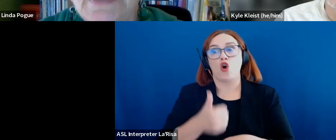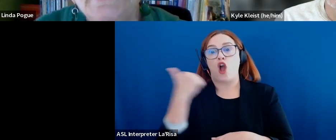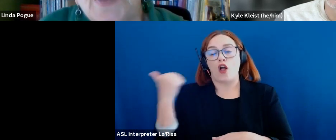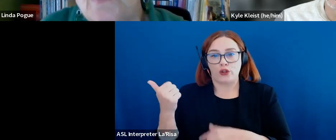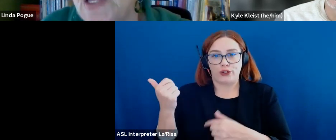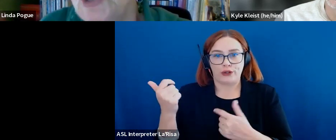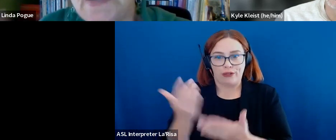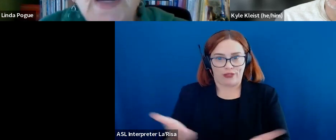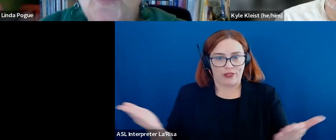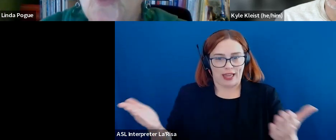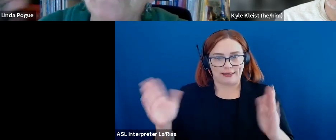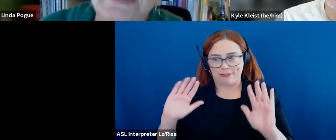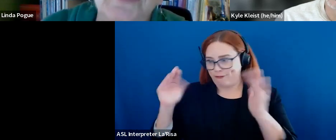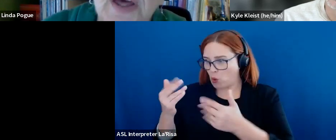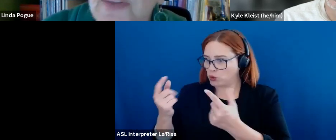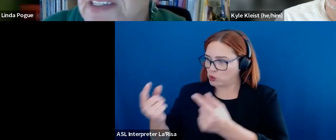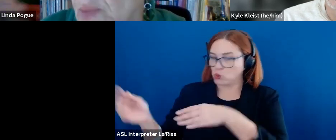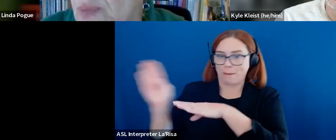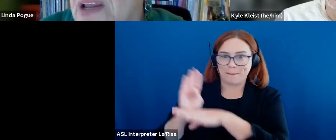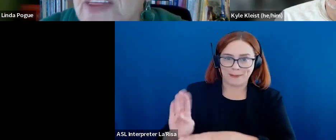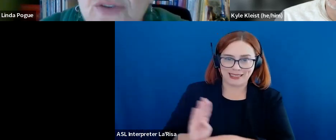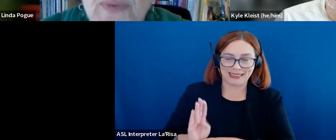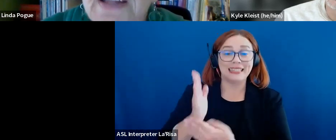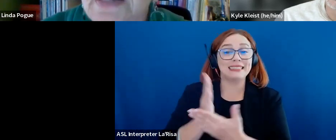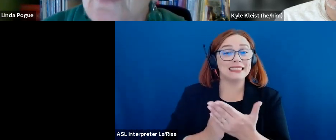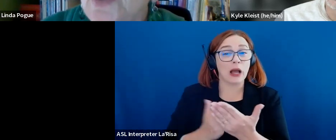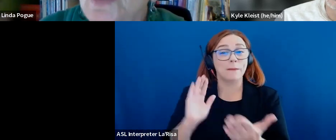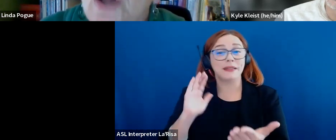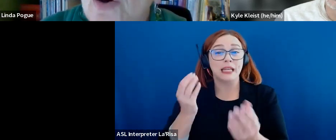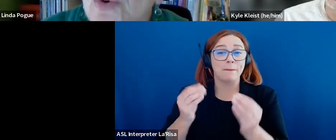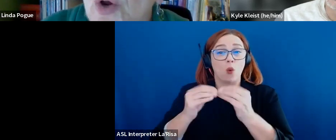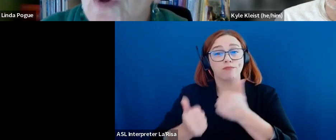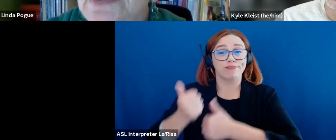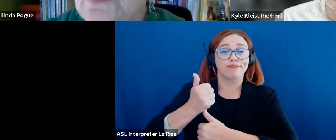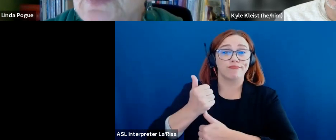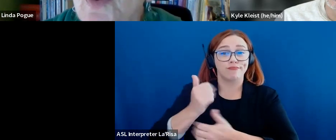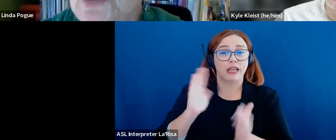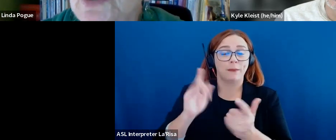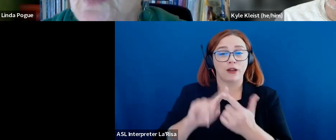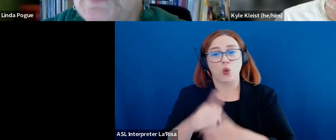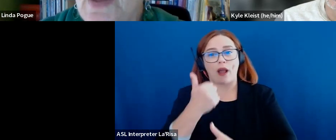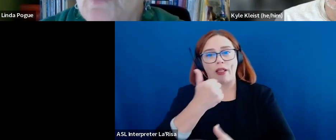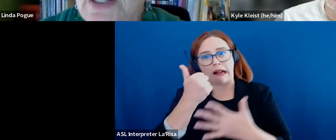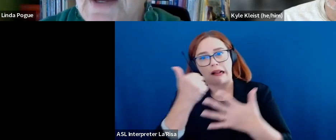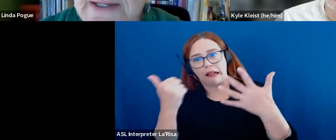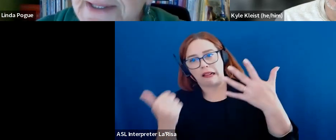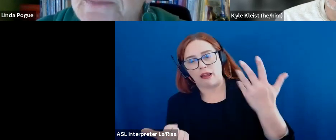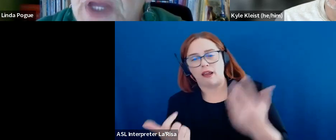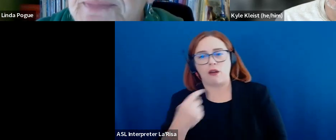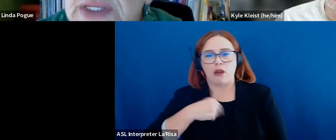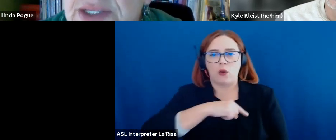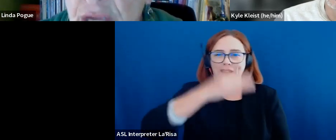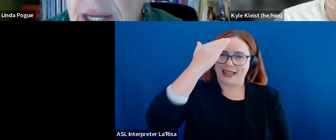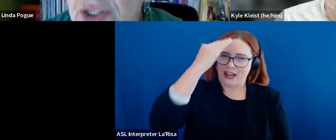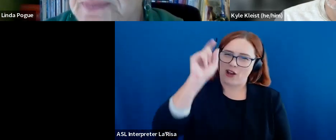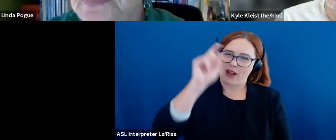directions. And some just seem more immediate than others. And when we're living through a pandemic and we know we need to respond to people in that way. So